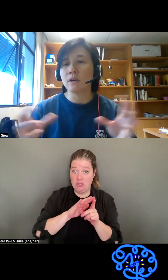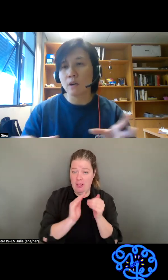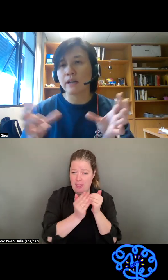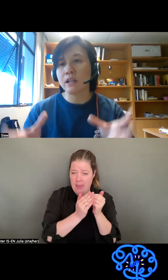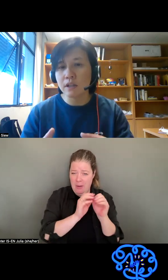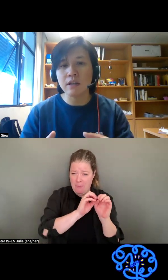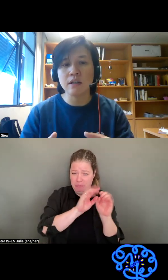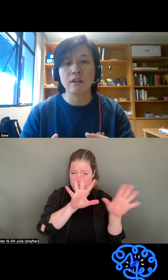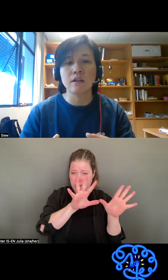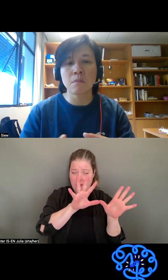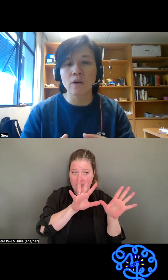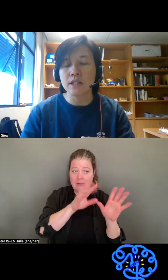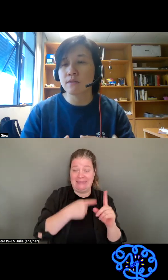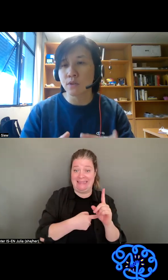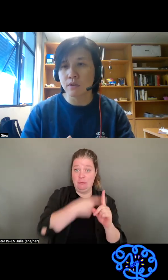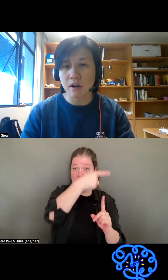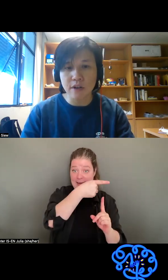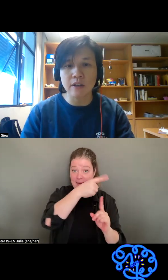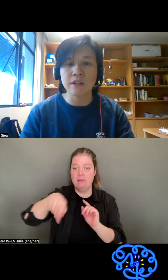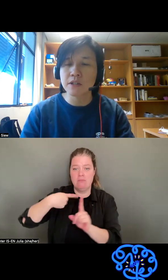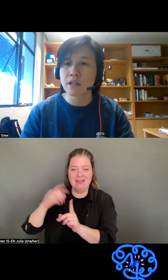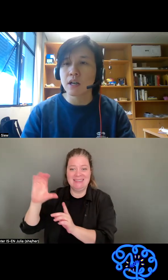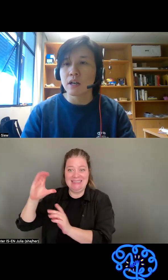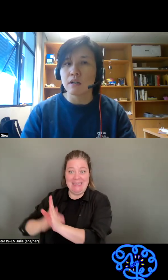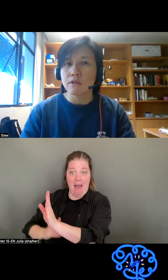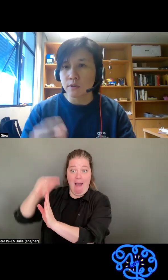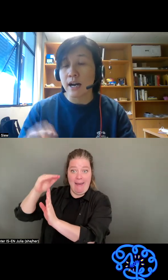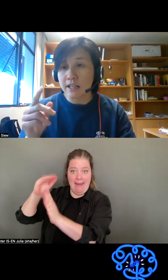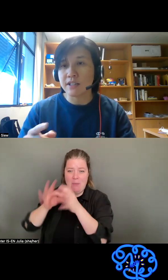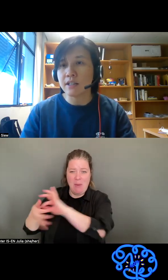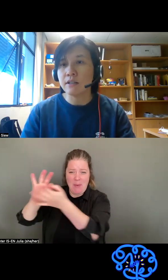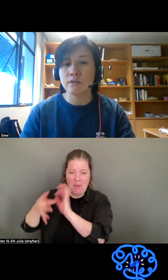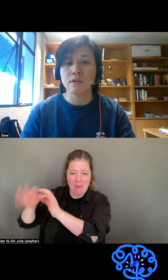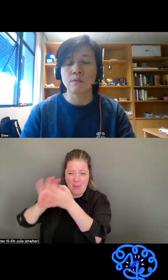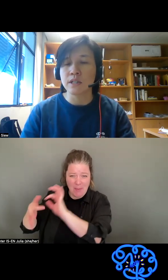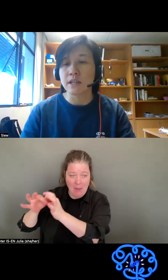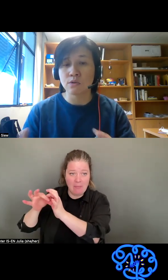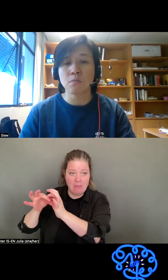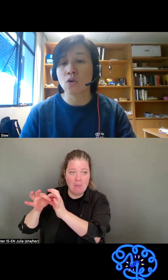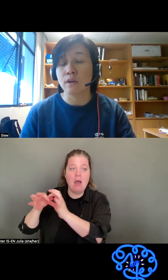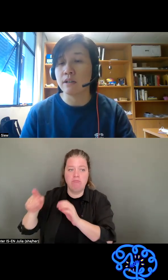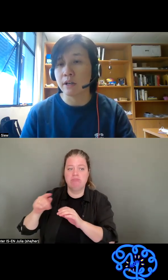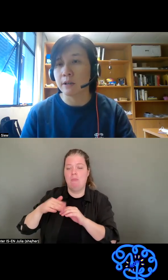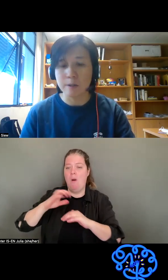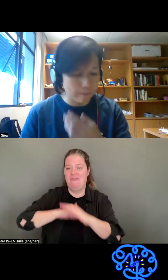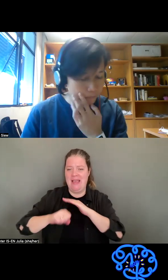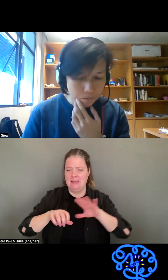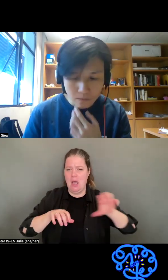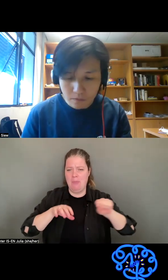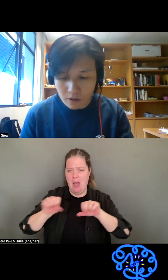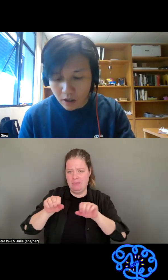more interconnectivity among its phonographic neighbors, so the high C words are also more quickly